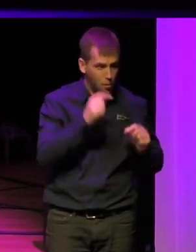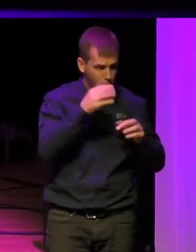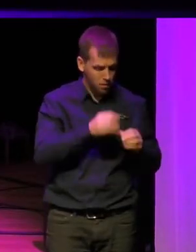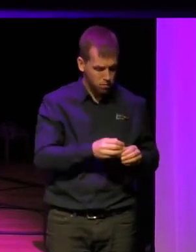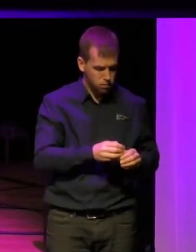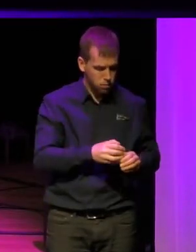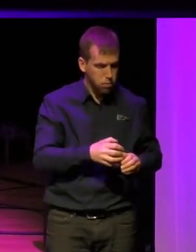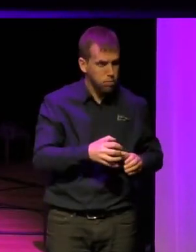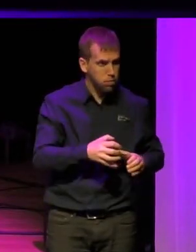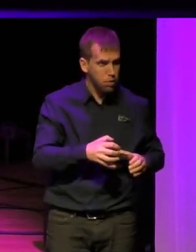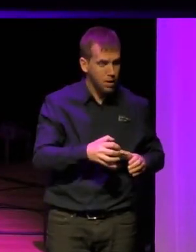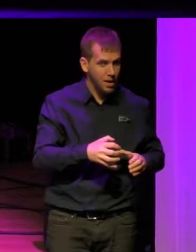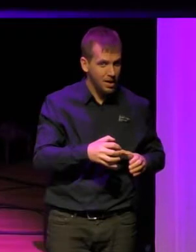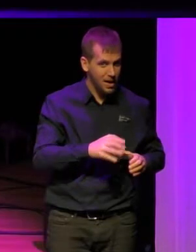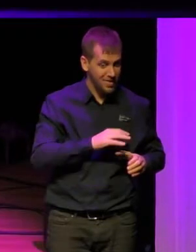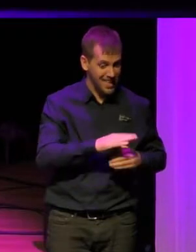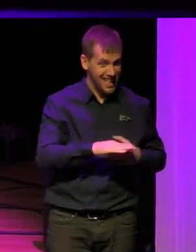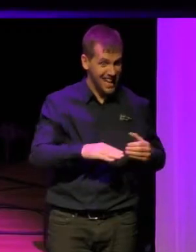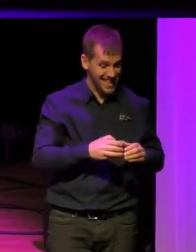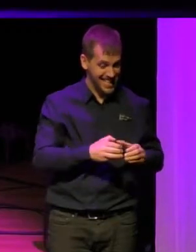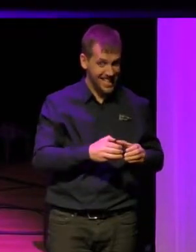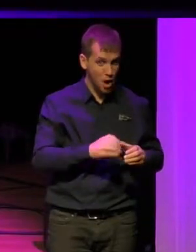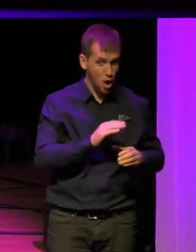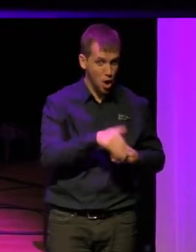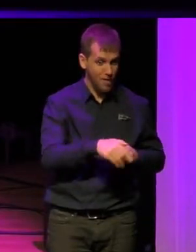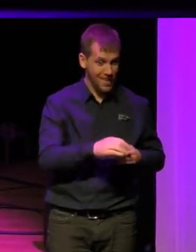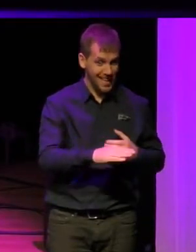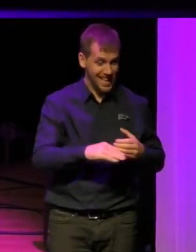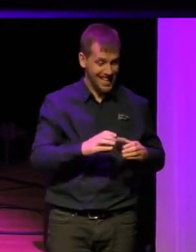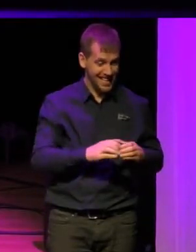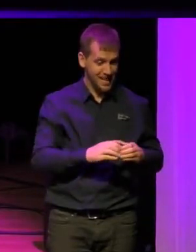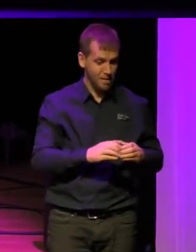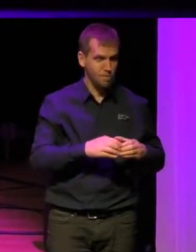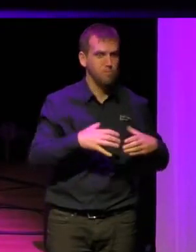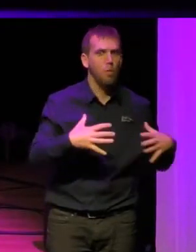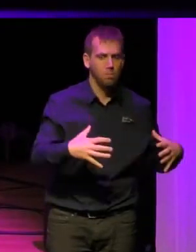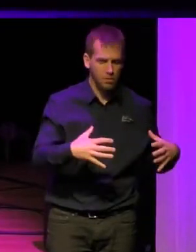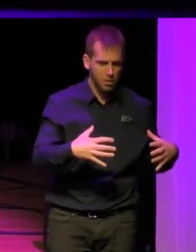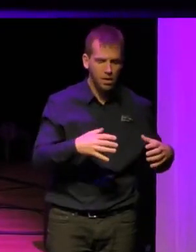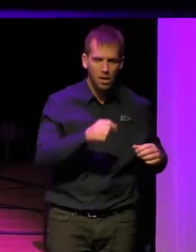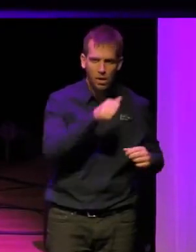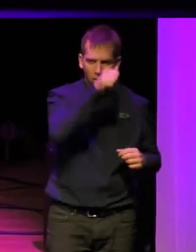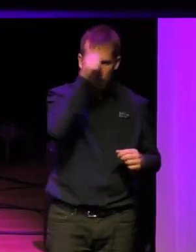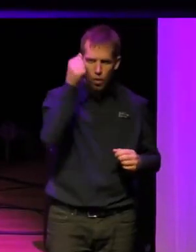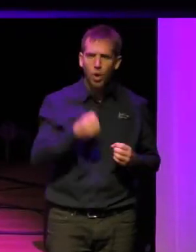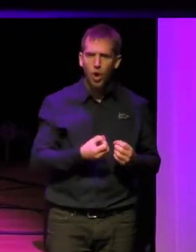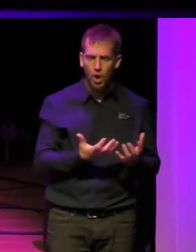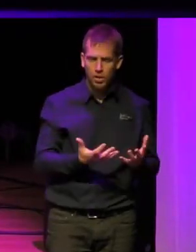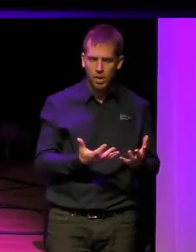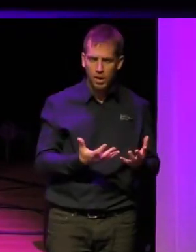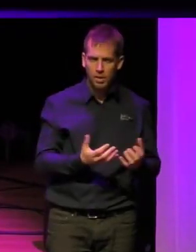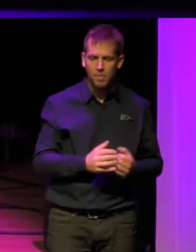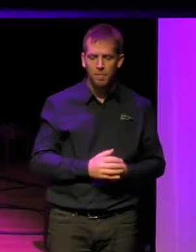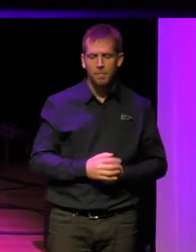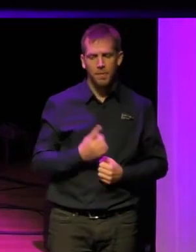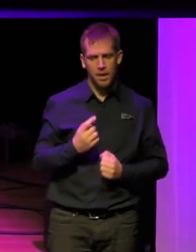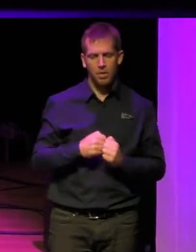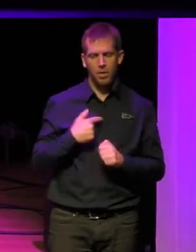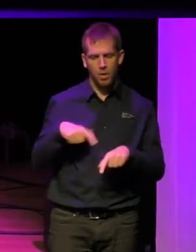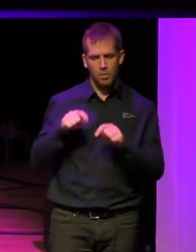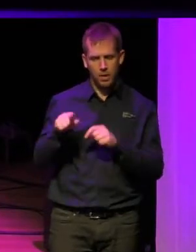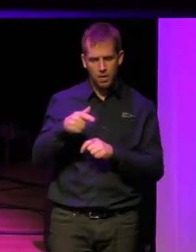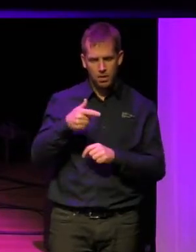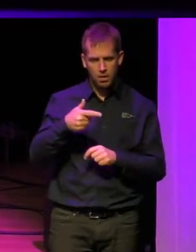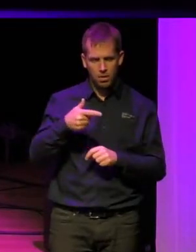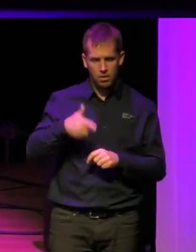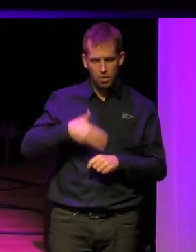once the problem acquires a critical mass, it becomes very difficult to handle it. And that's one thing that I've learned in South